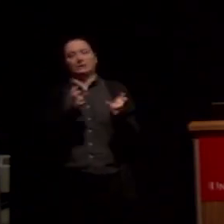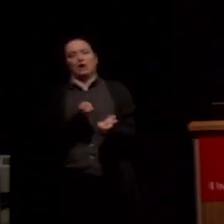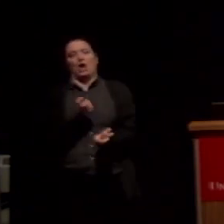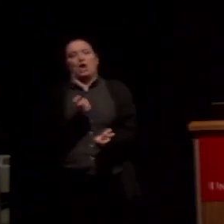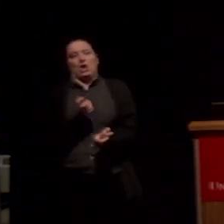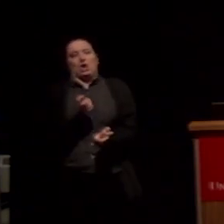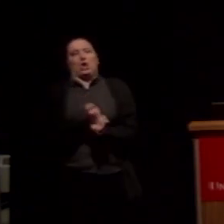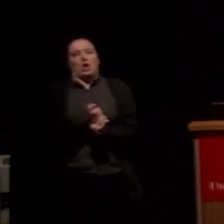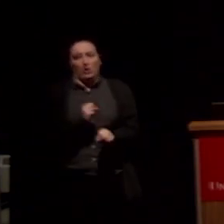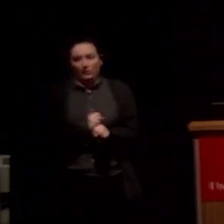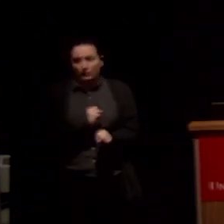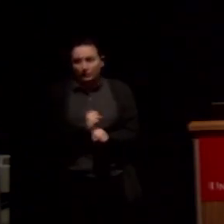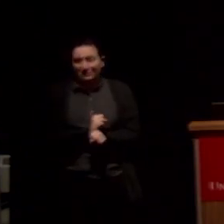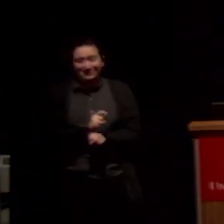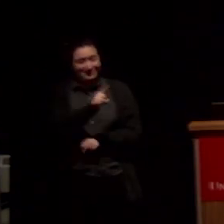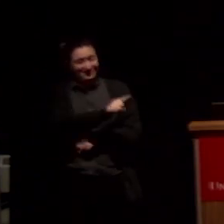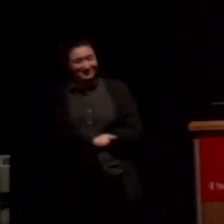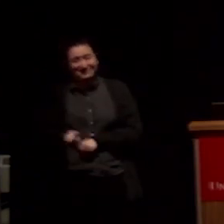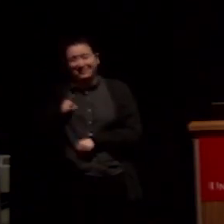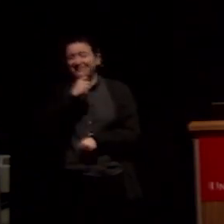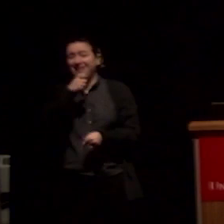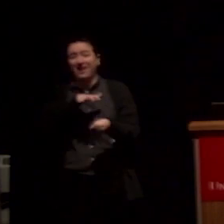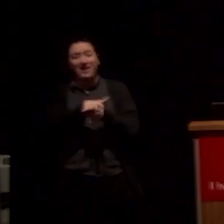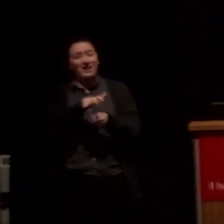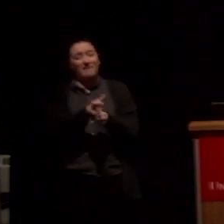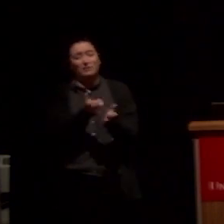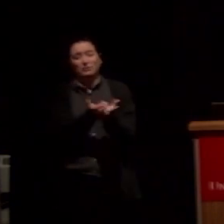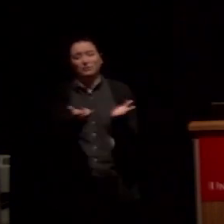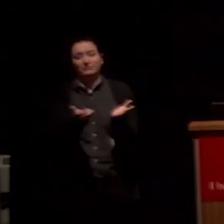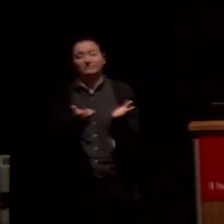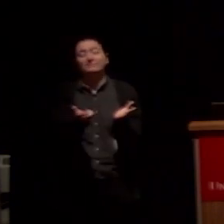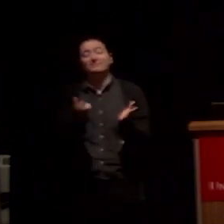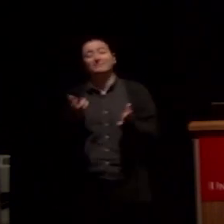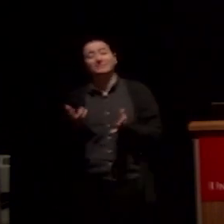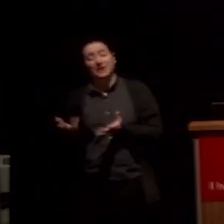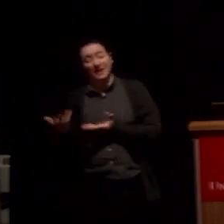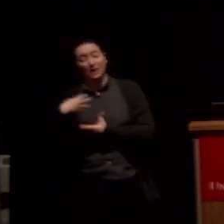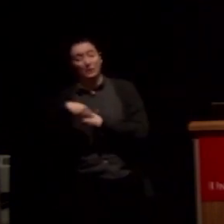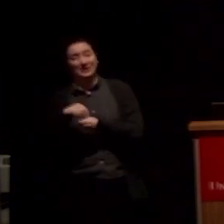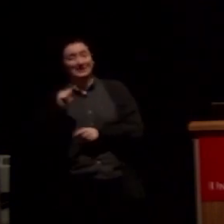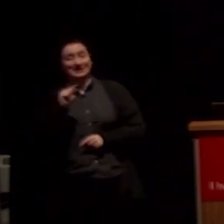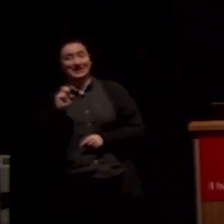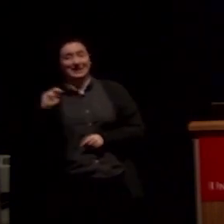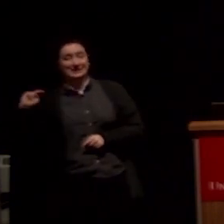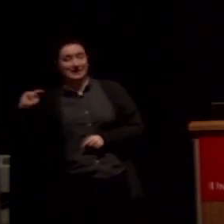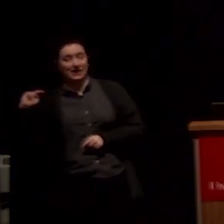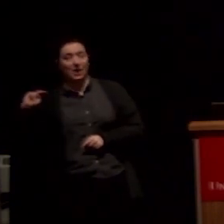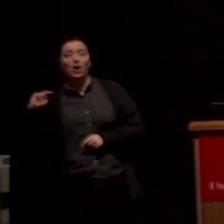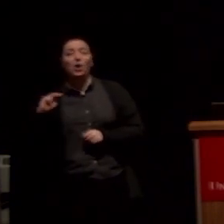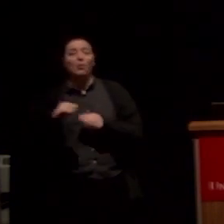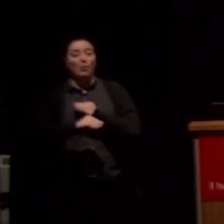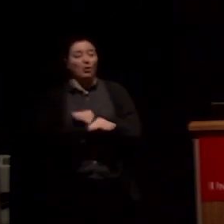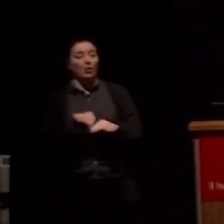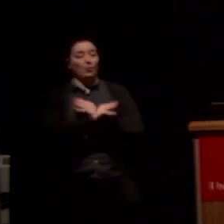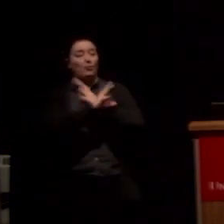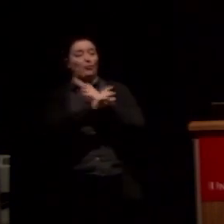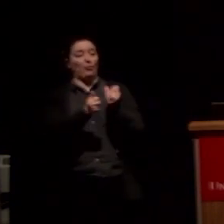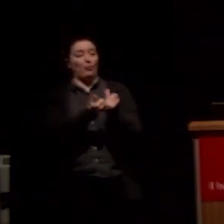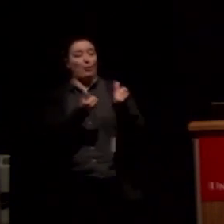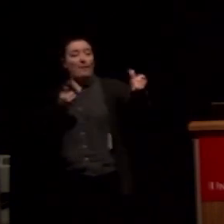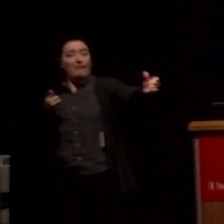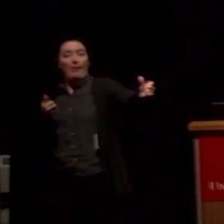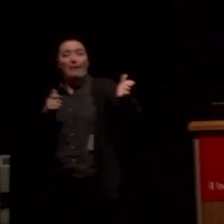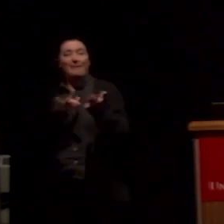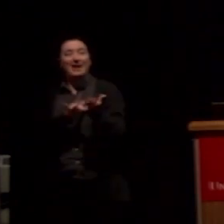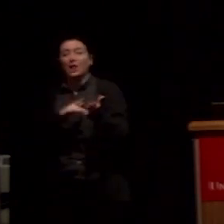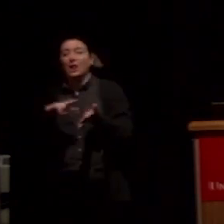are under-resourced, including places in Tennessee where remote medical is flying helicopters to